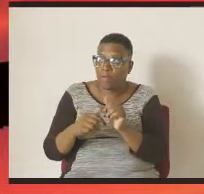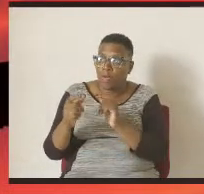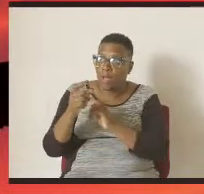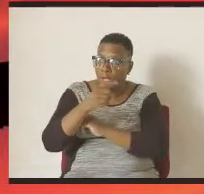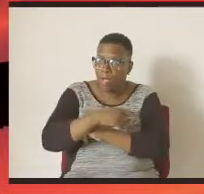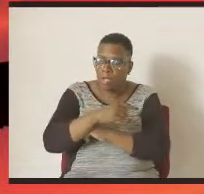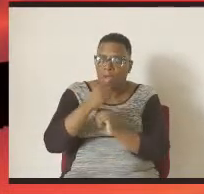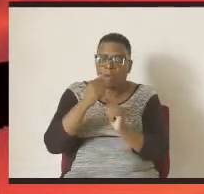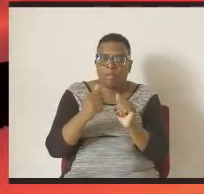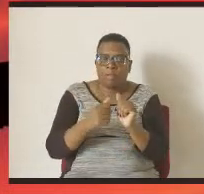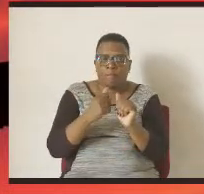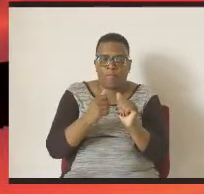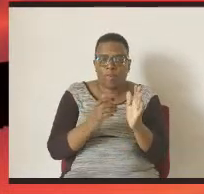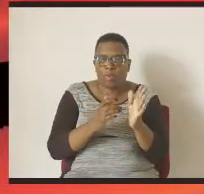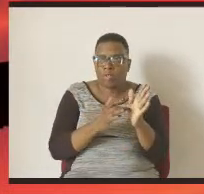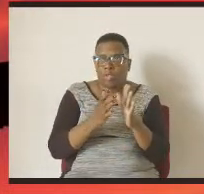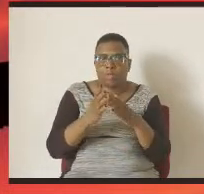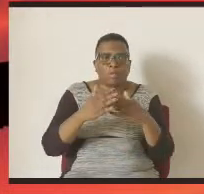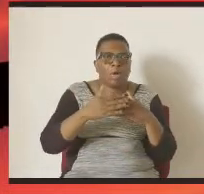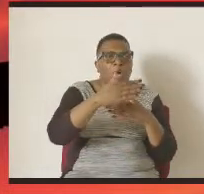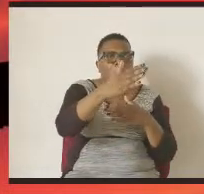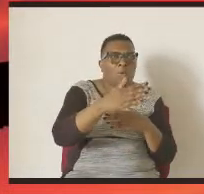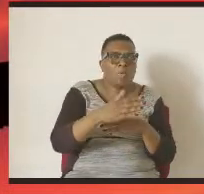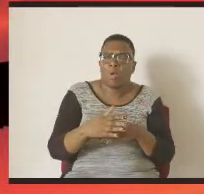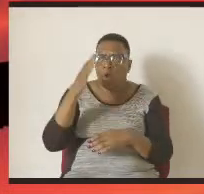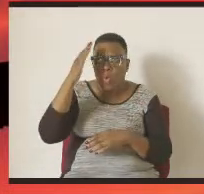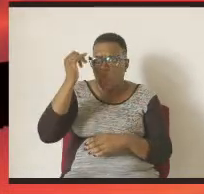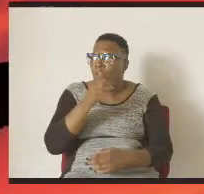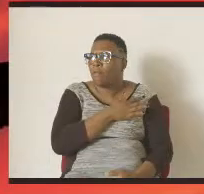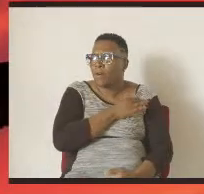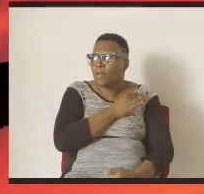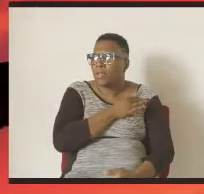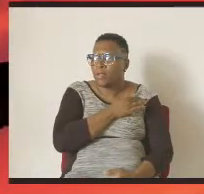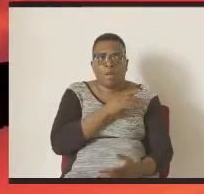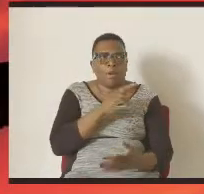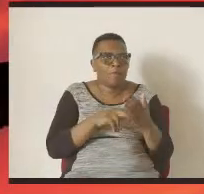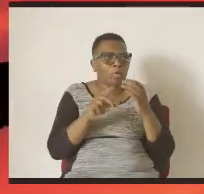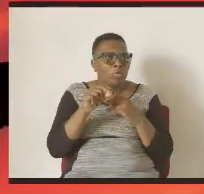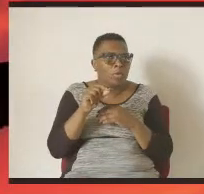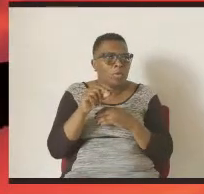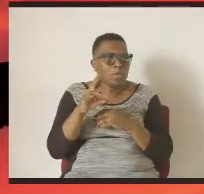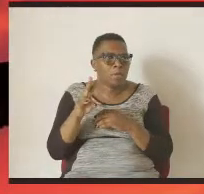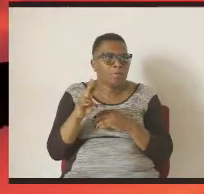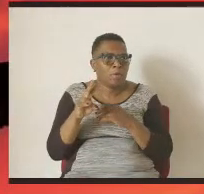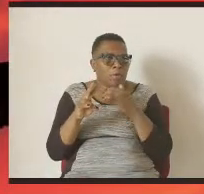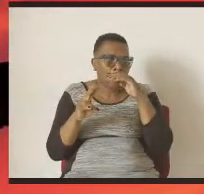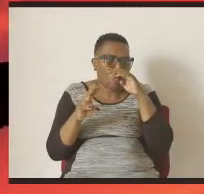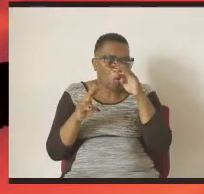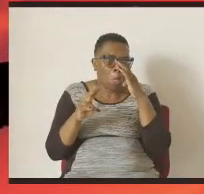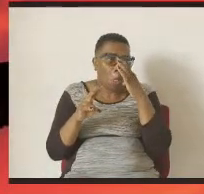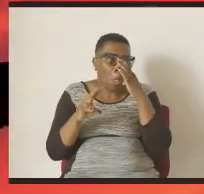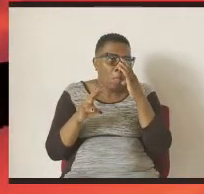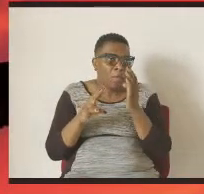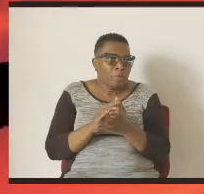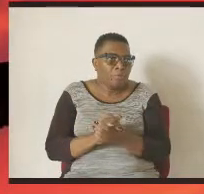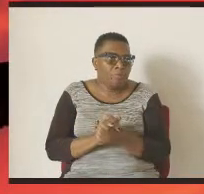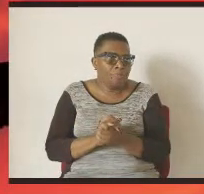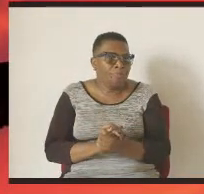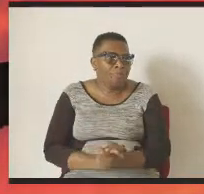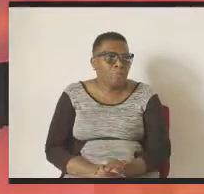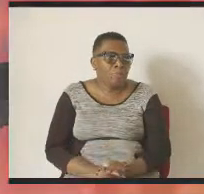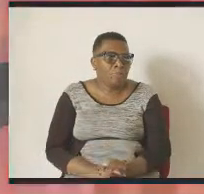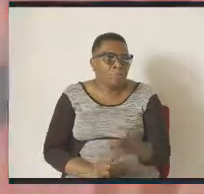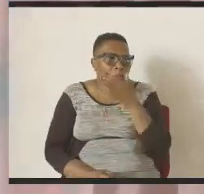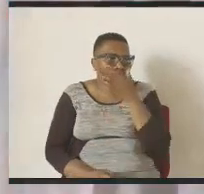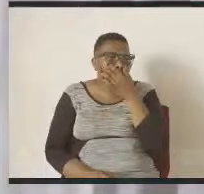and follow Jesus all the way. Why do I say volunteer? Look at verse 27 again of chapter 26. Very